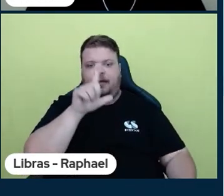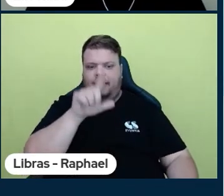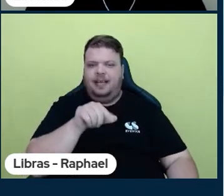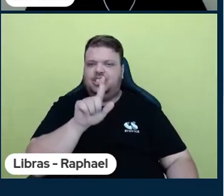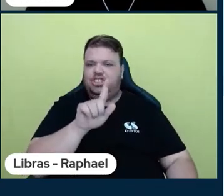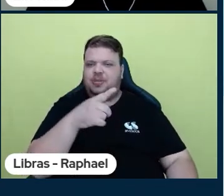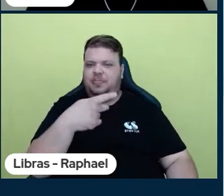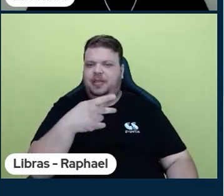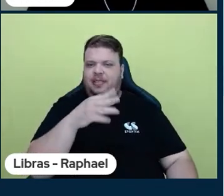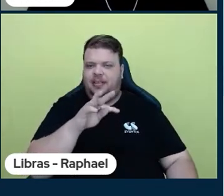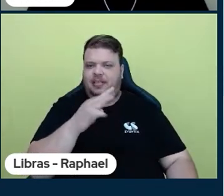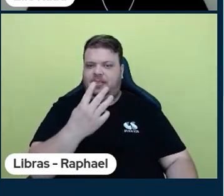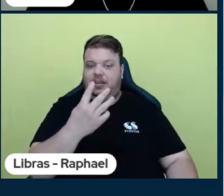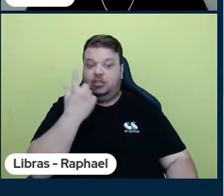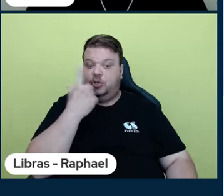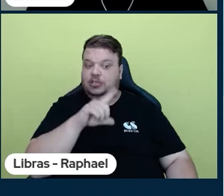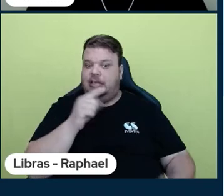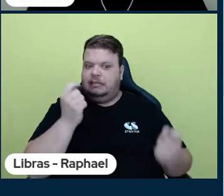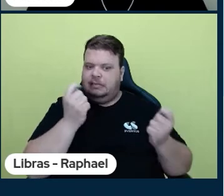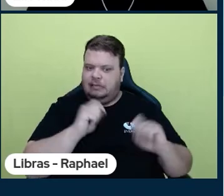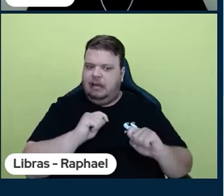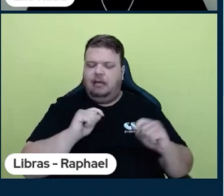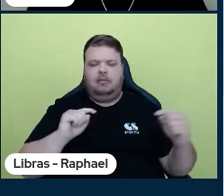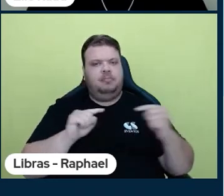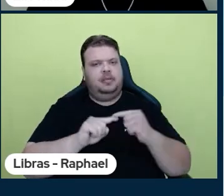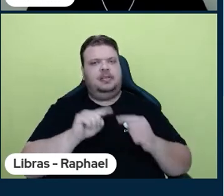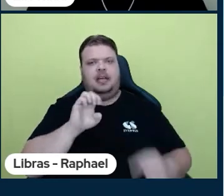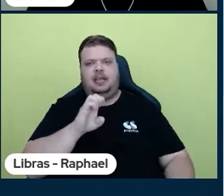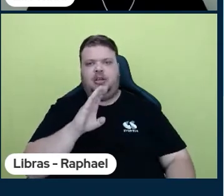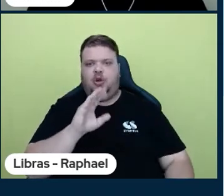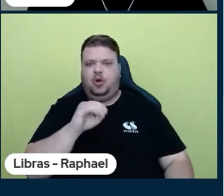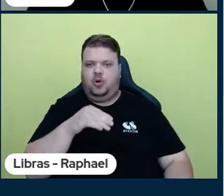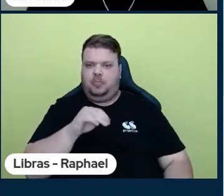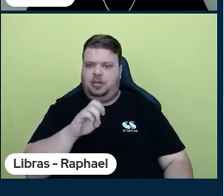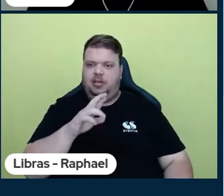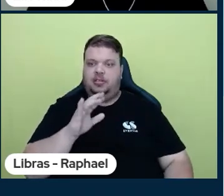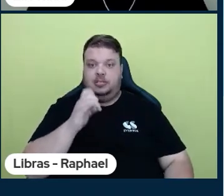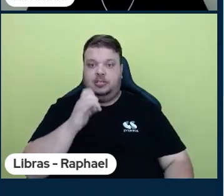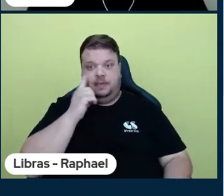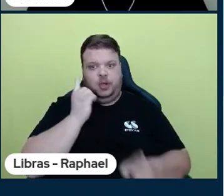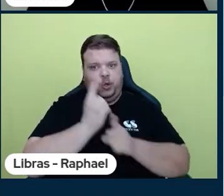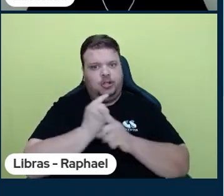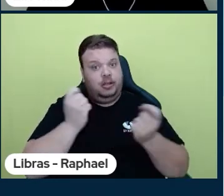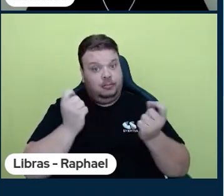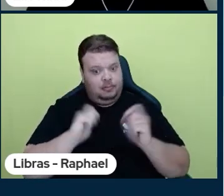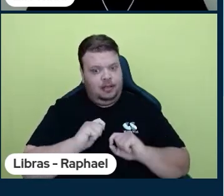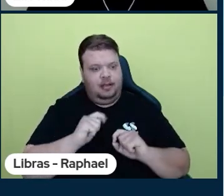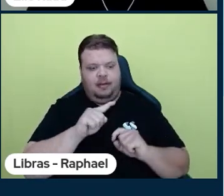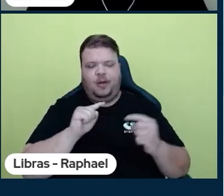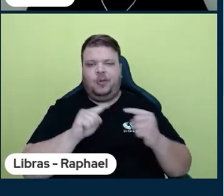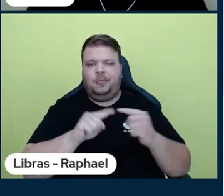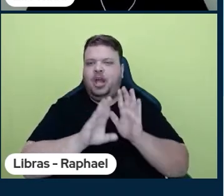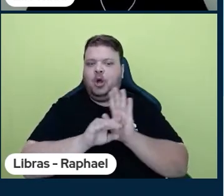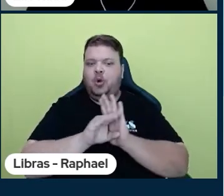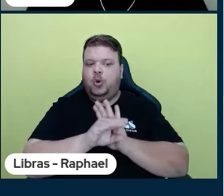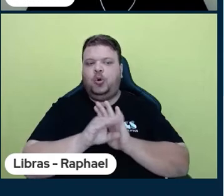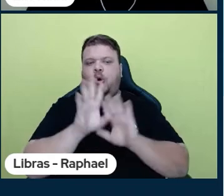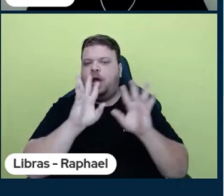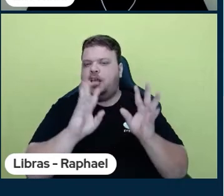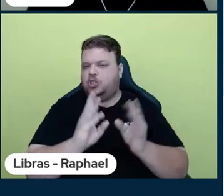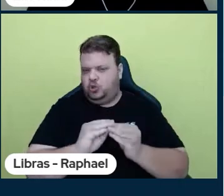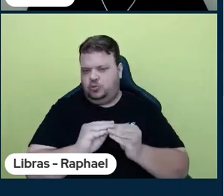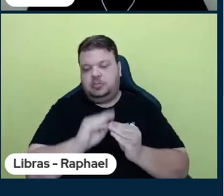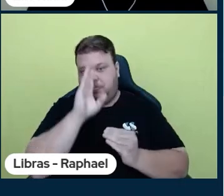question. If we go on Google and search for GPT-3 product description, Google will output